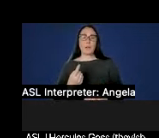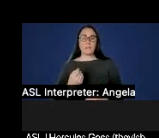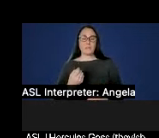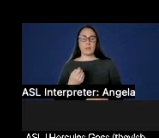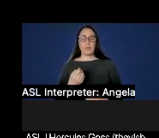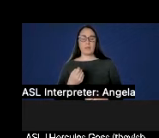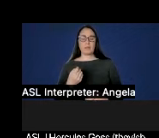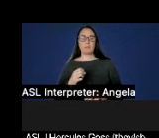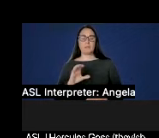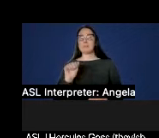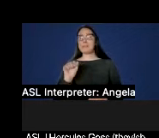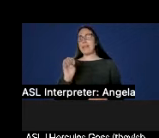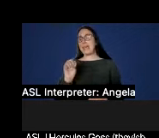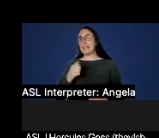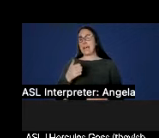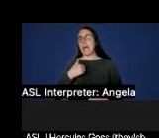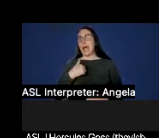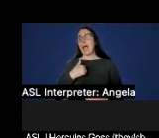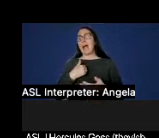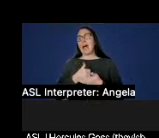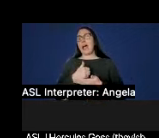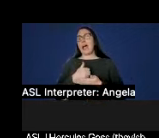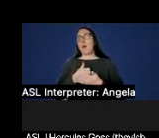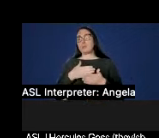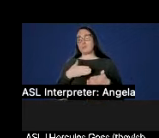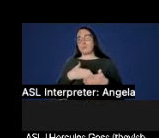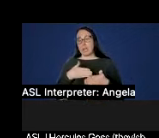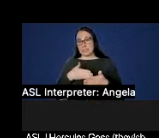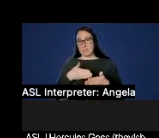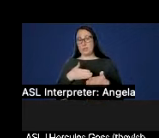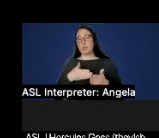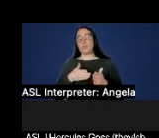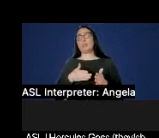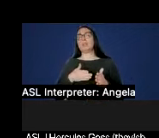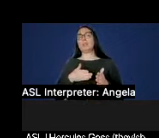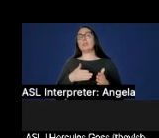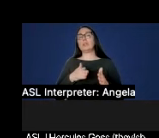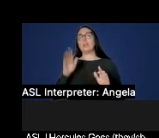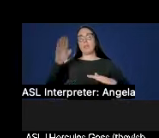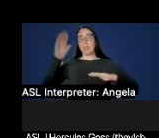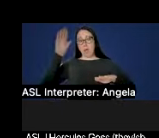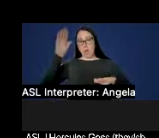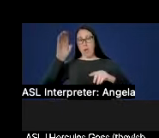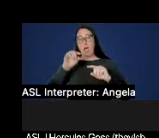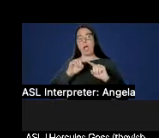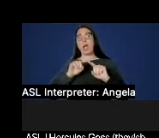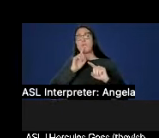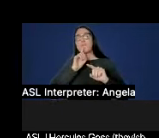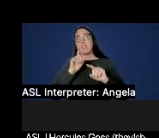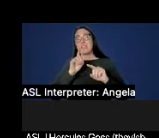helped prosecute before we left the office last year was it really hinged on the injuries to her feet and to her